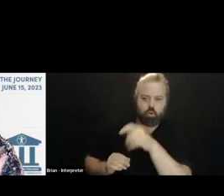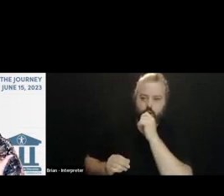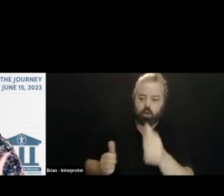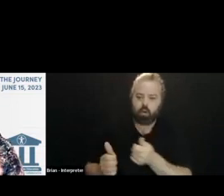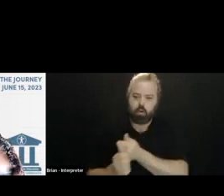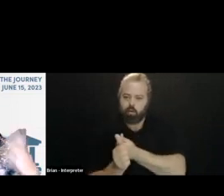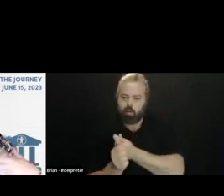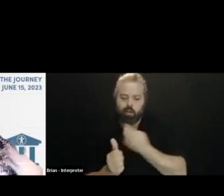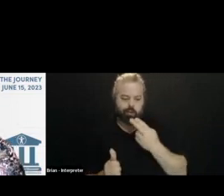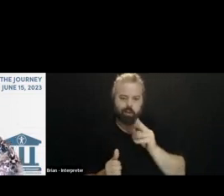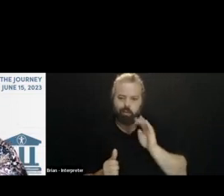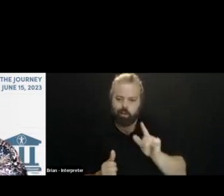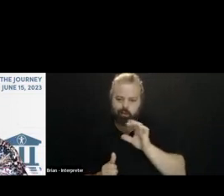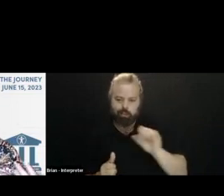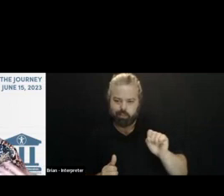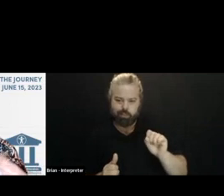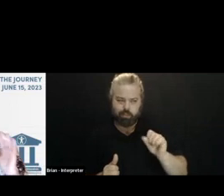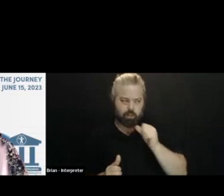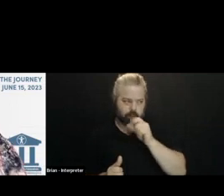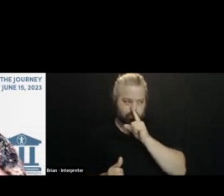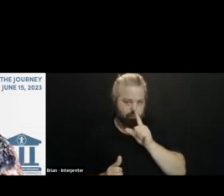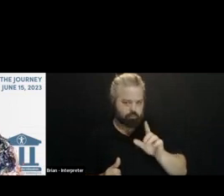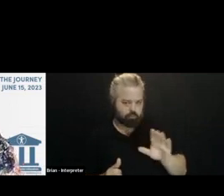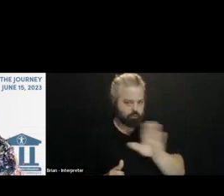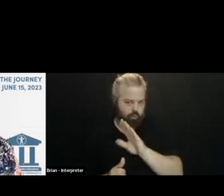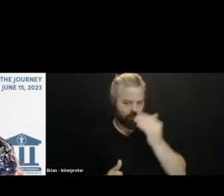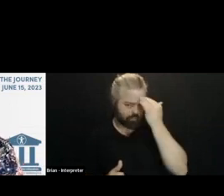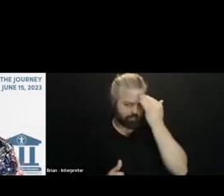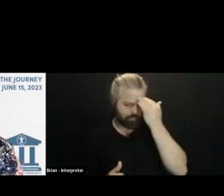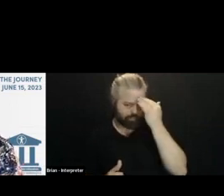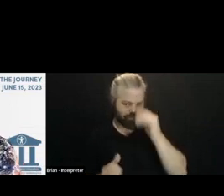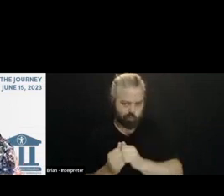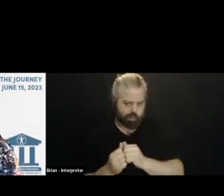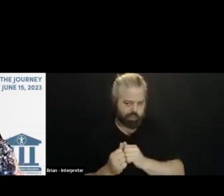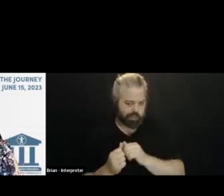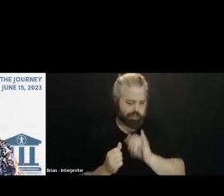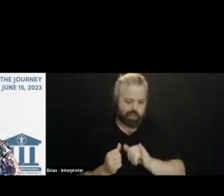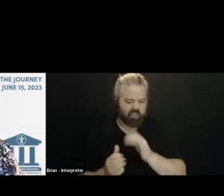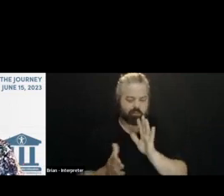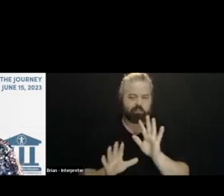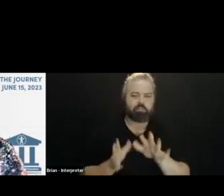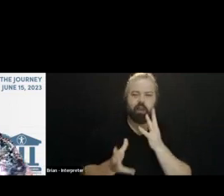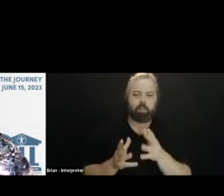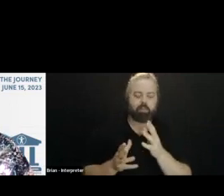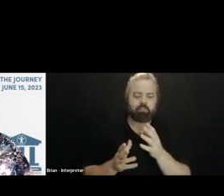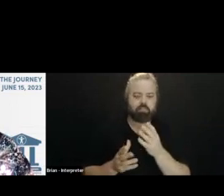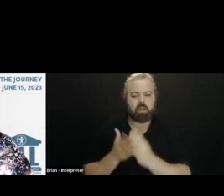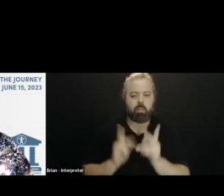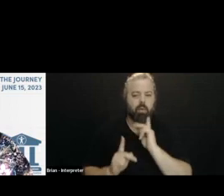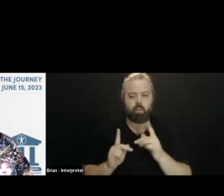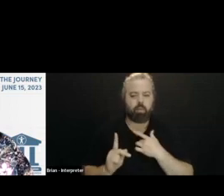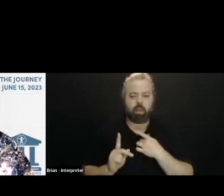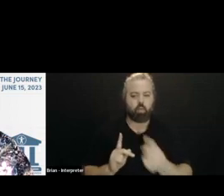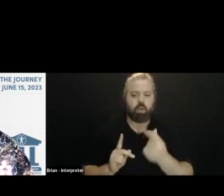much. I don't know everybody's comfort level with that. That might get a little into the weeds for some people. So we just want to look at